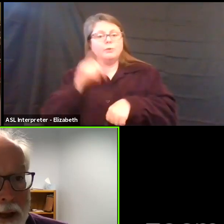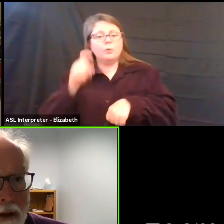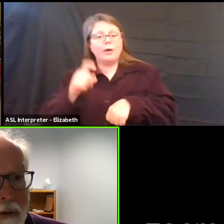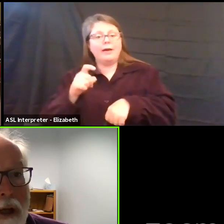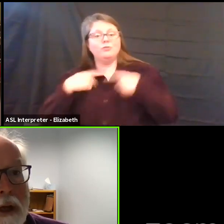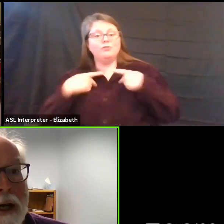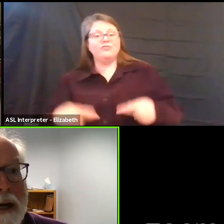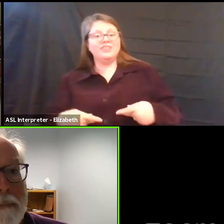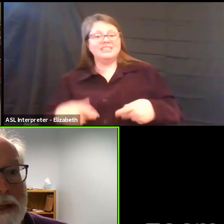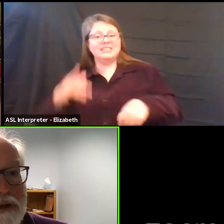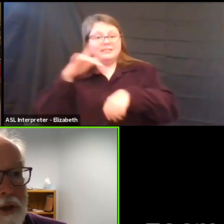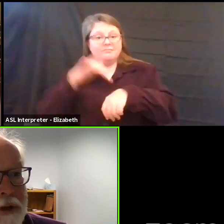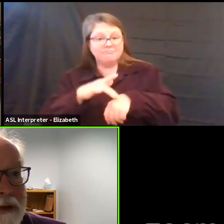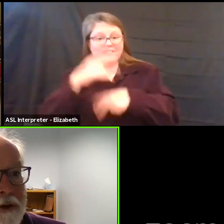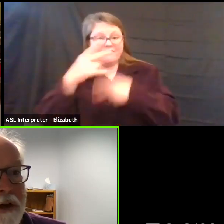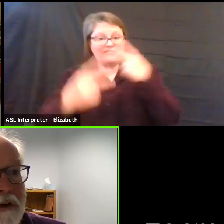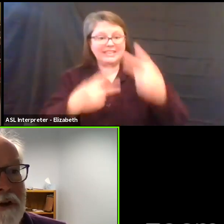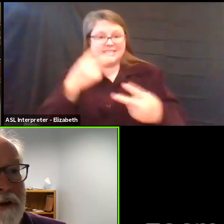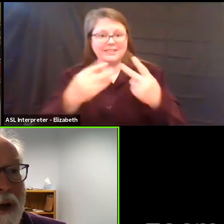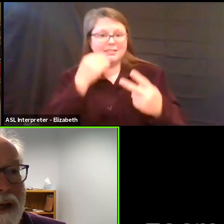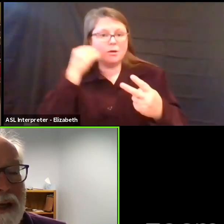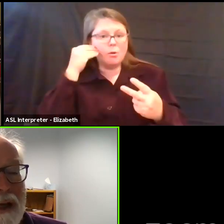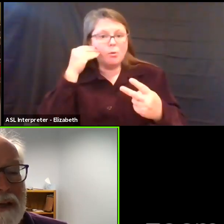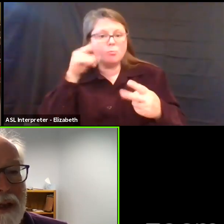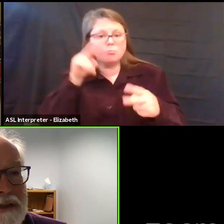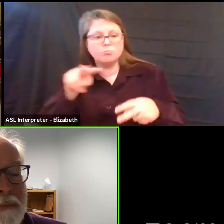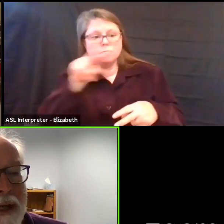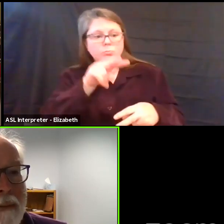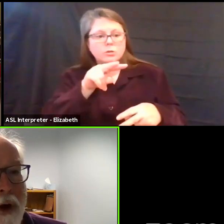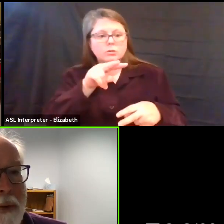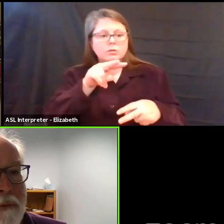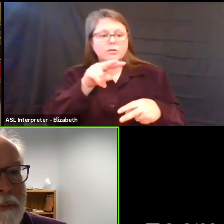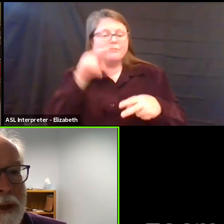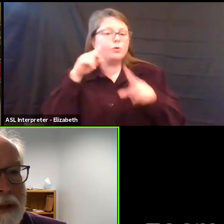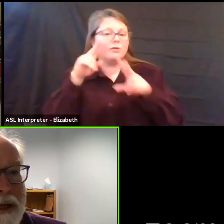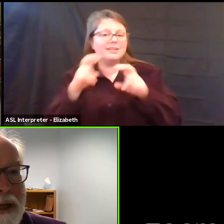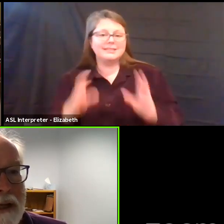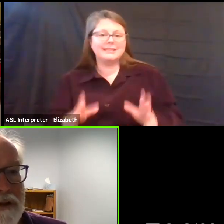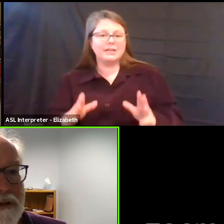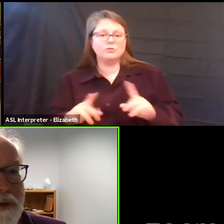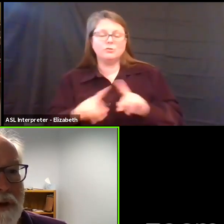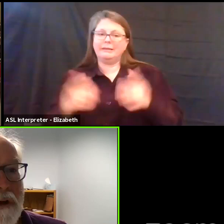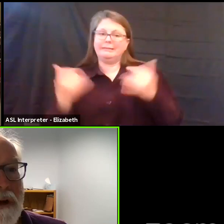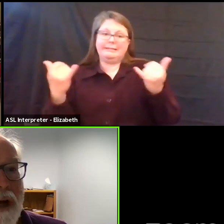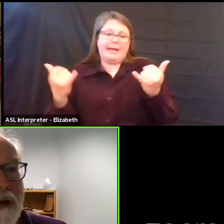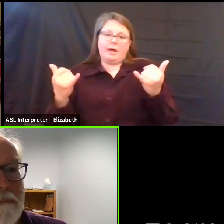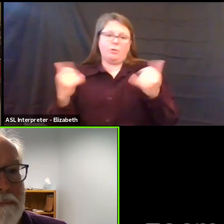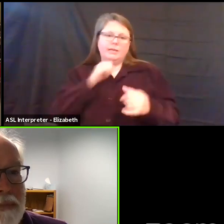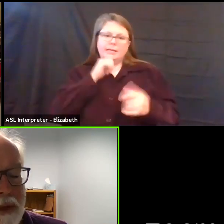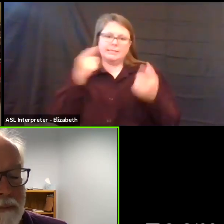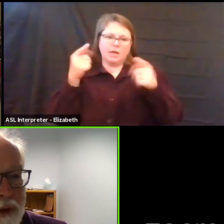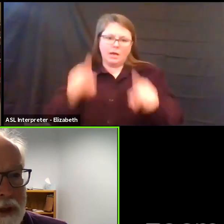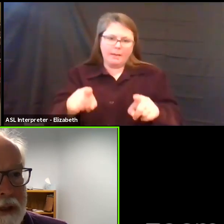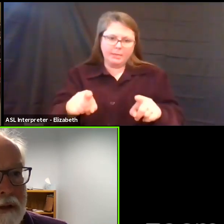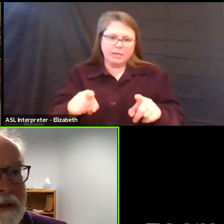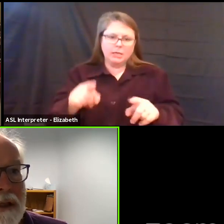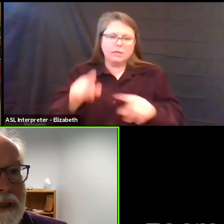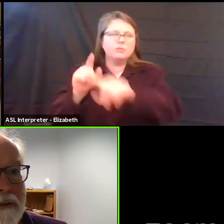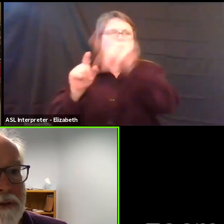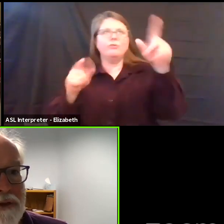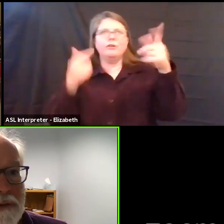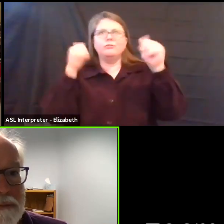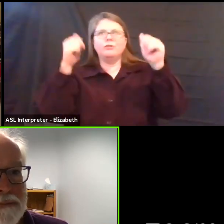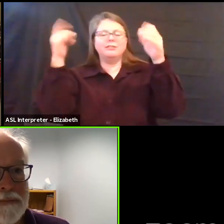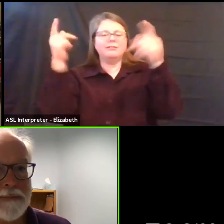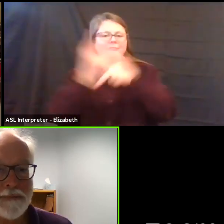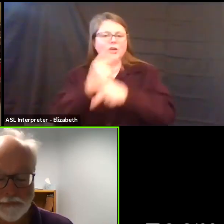happen now. And so they've got to figure out a new way. That's something I'm hoping we'll be able to get an answer for in more detail in